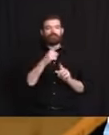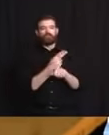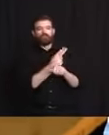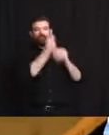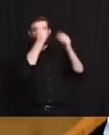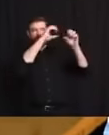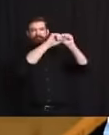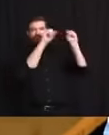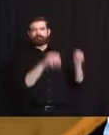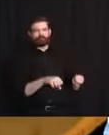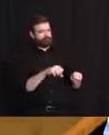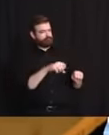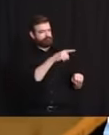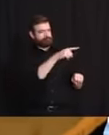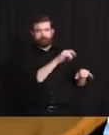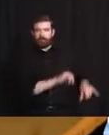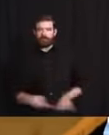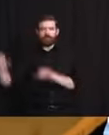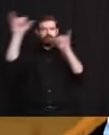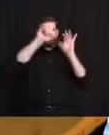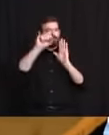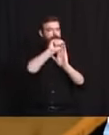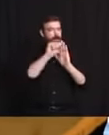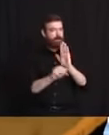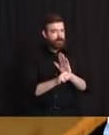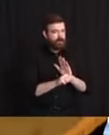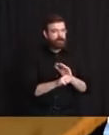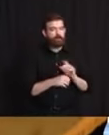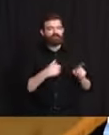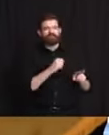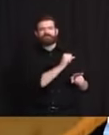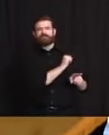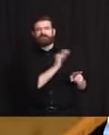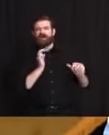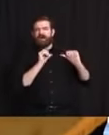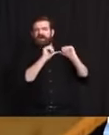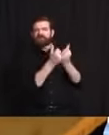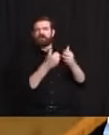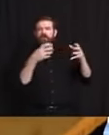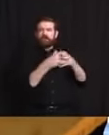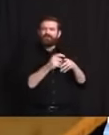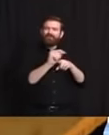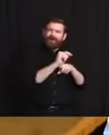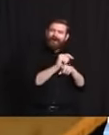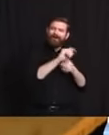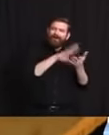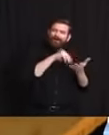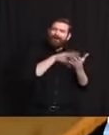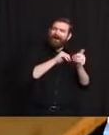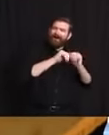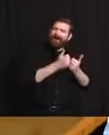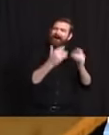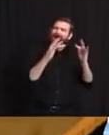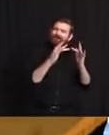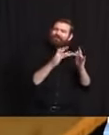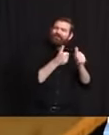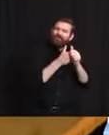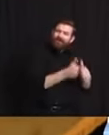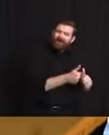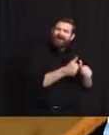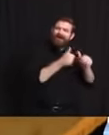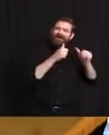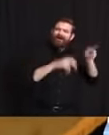agencies that will help with our onboarding. We hope to work with counties and municipalities